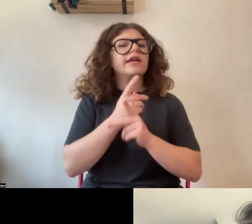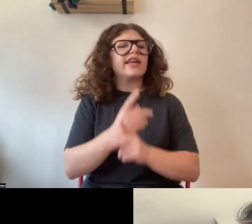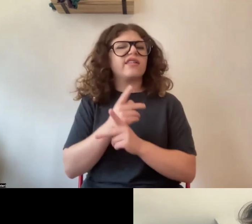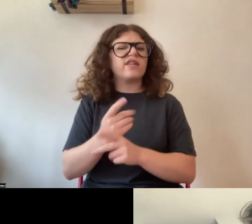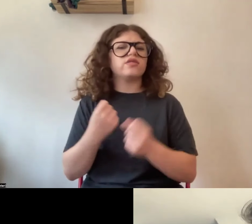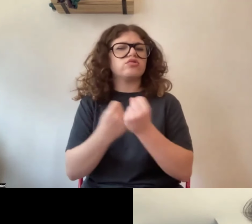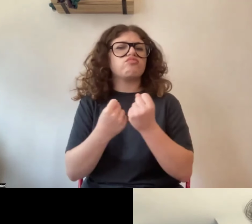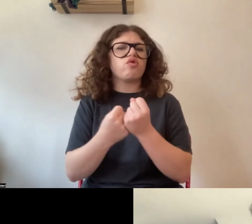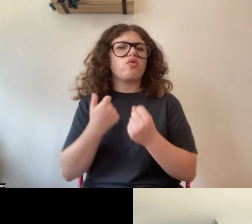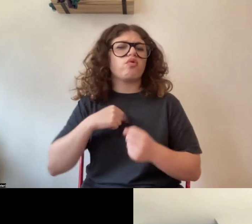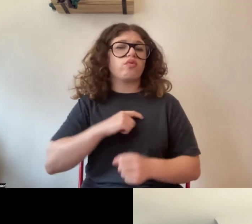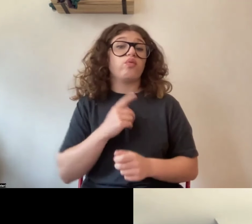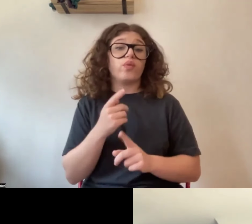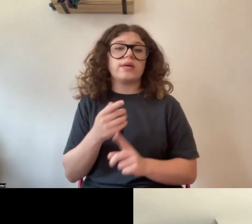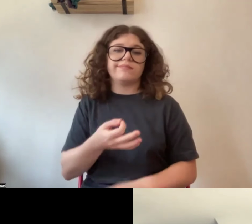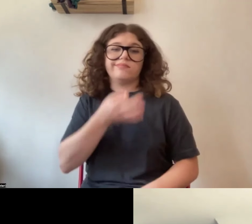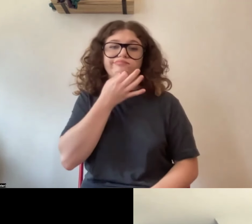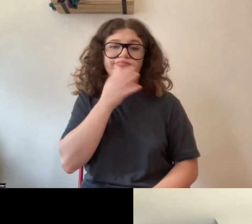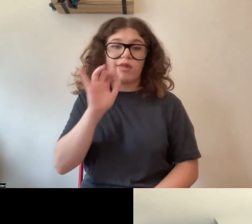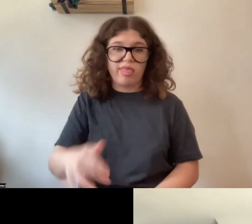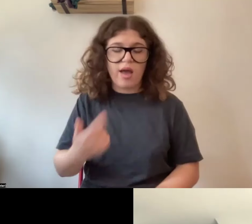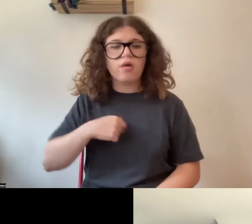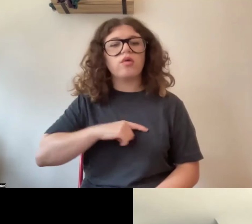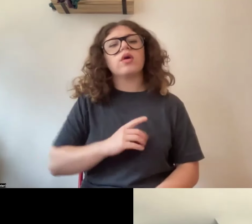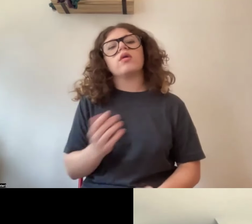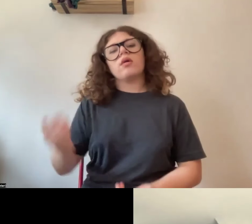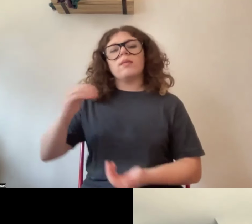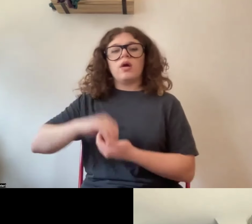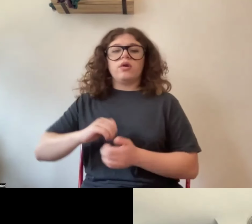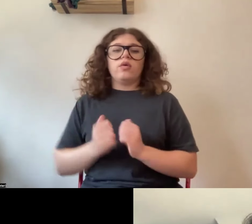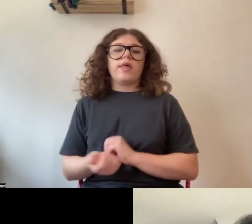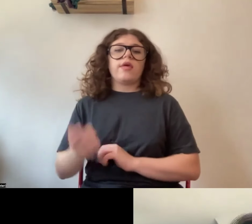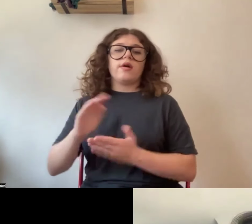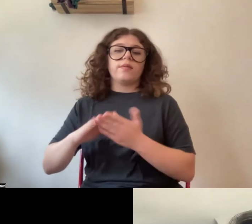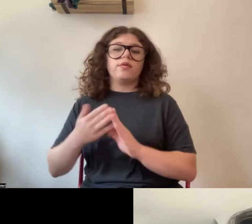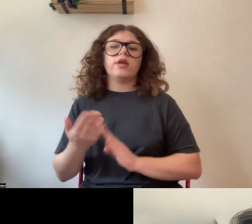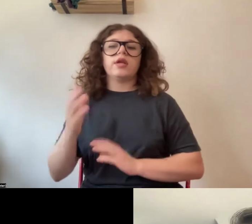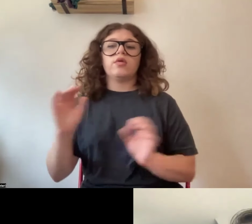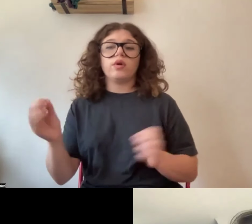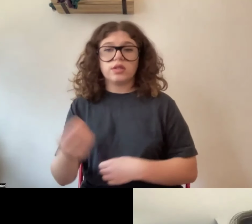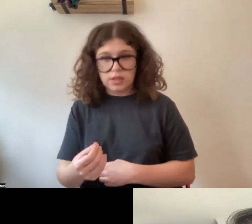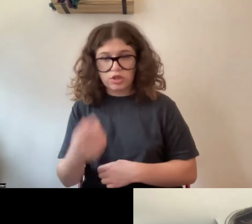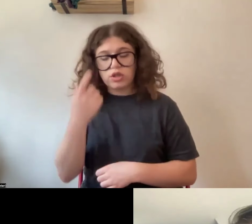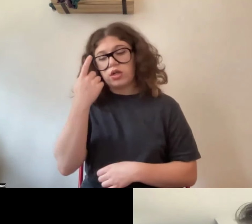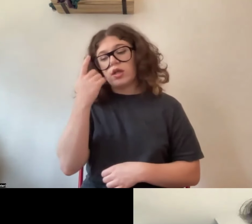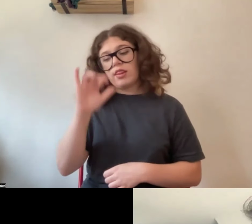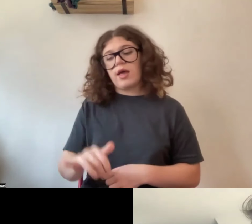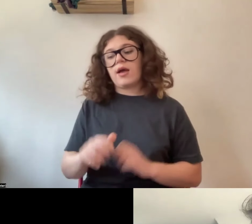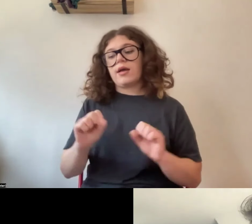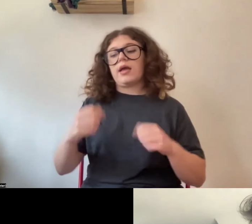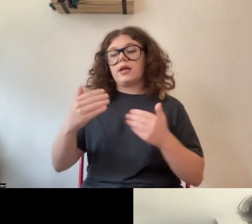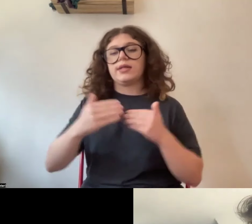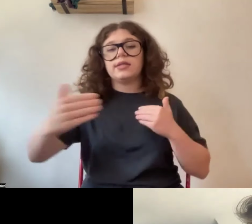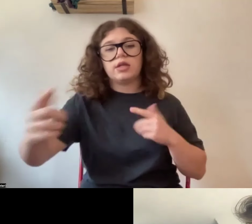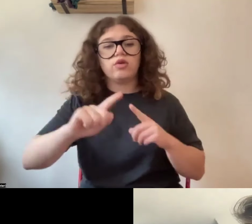in. But again, we would probably partner with a community organization that can continue once we started. So that's someone you